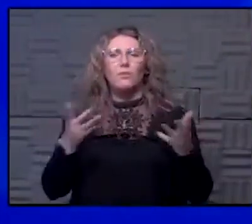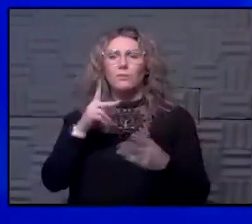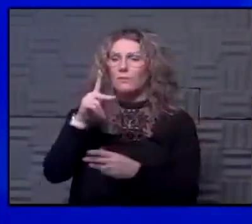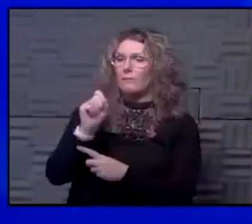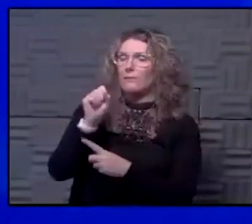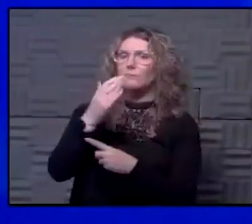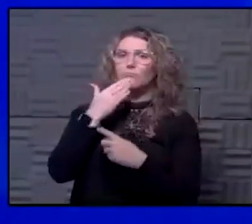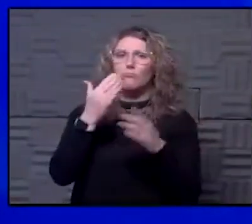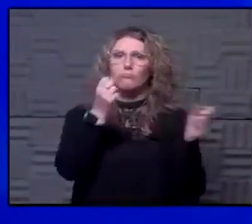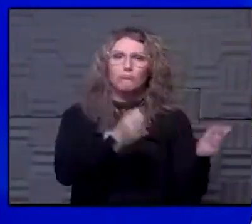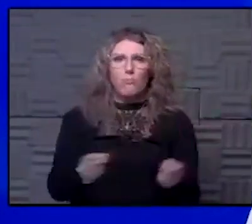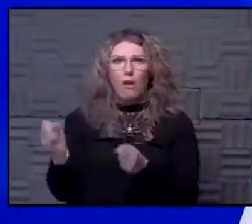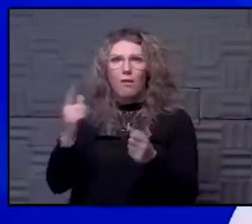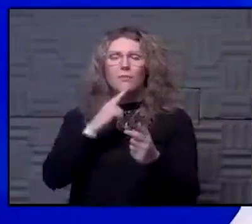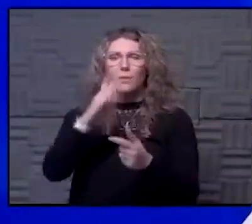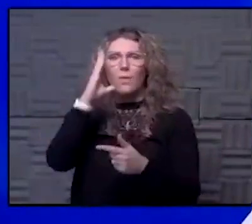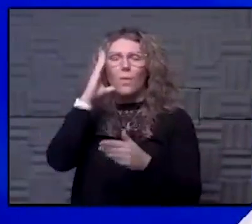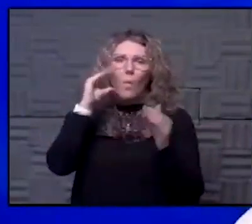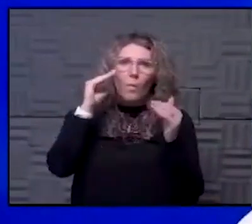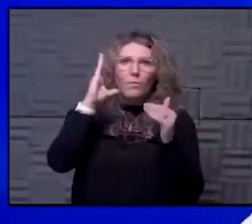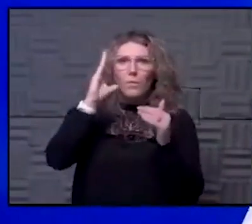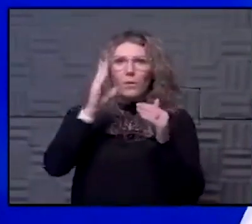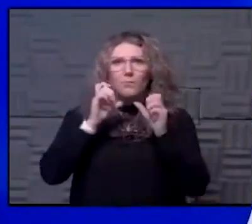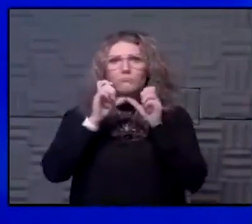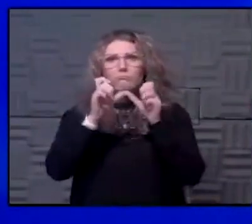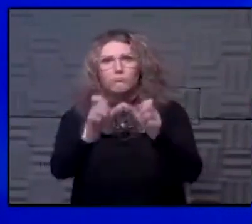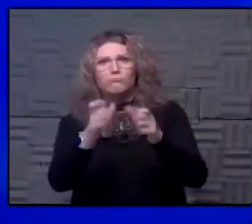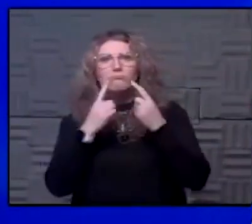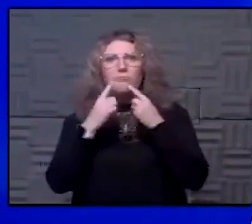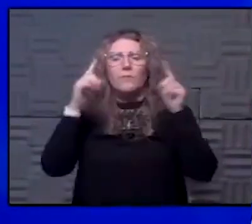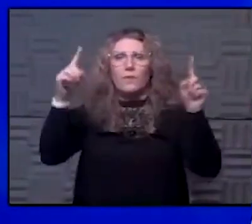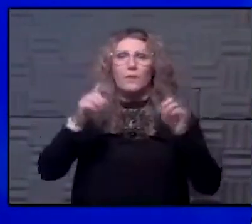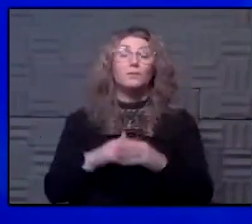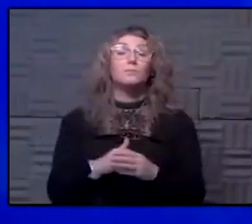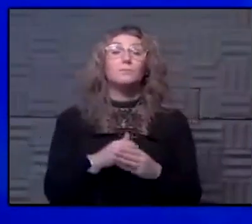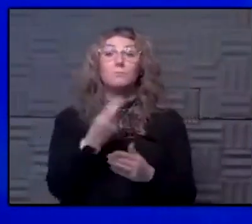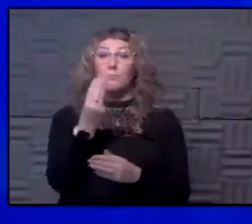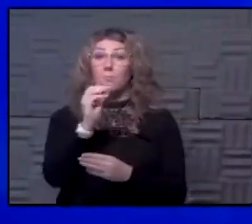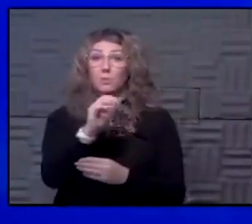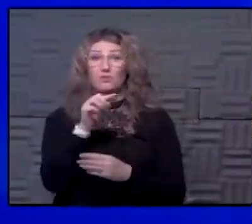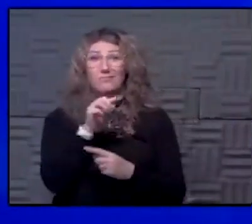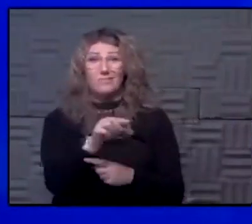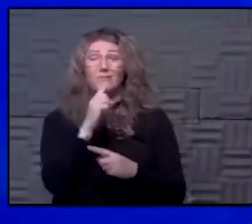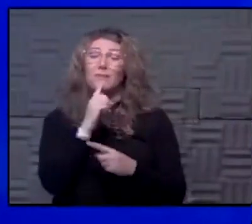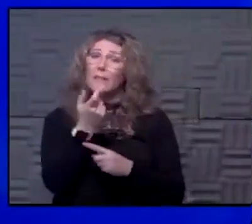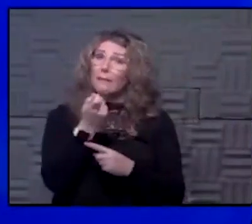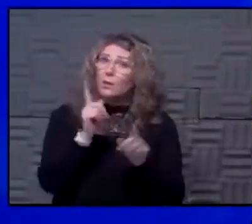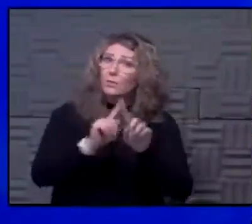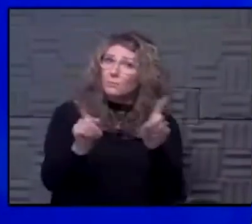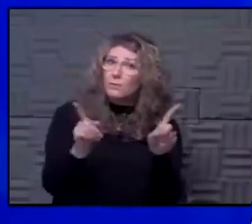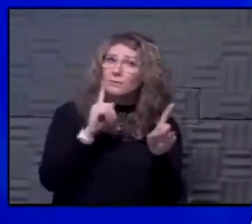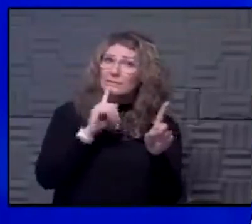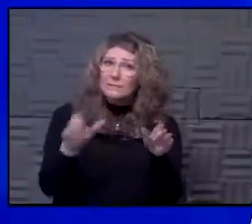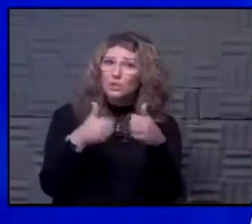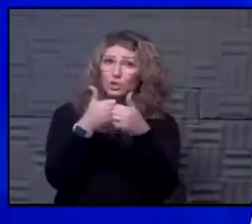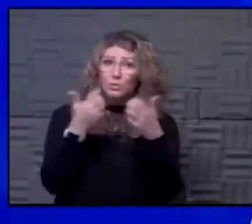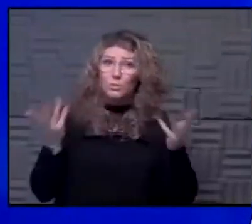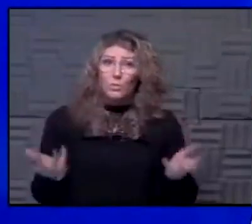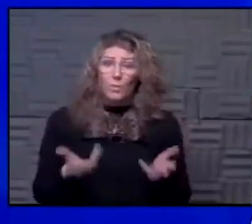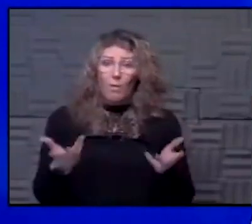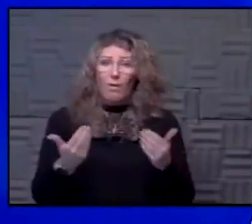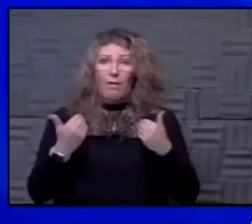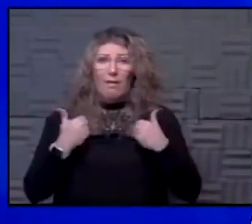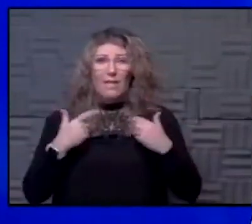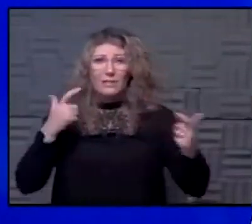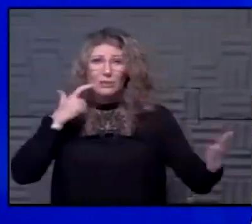good strategy for that. Hopefully that will continue to take effect. We'll see it go forward. I think Missouri's a little different. Missouri's challenge is that they have the